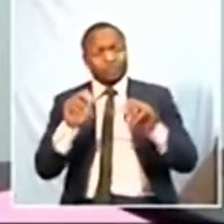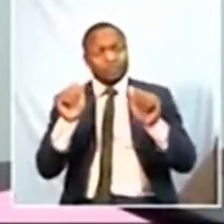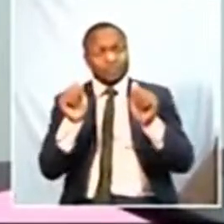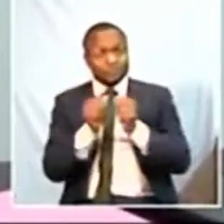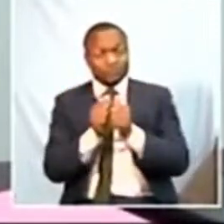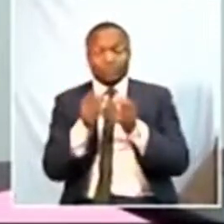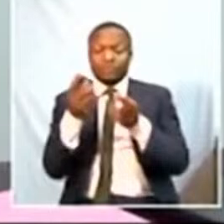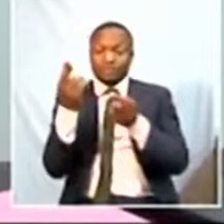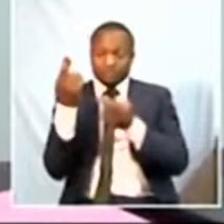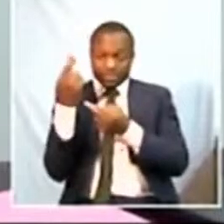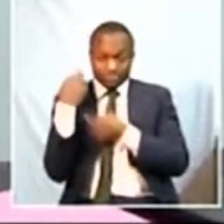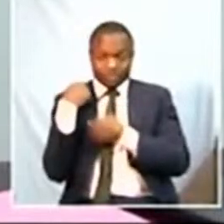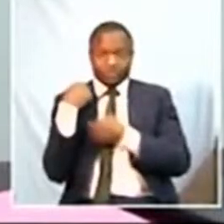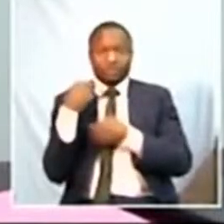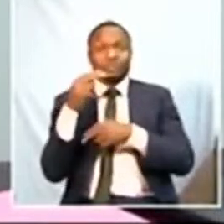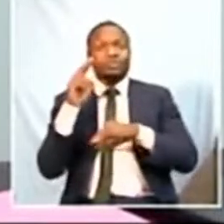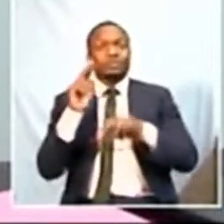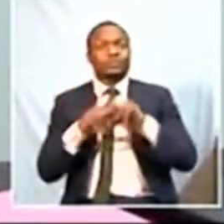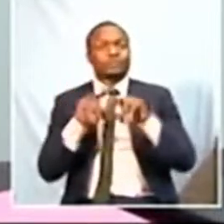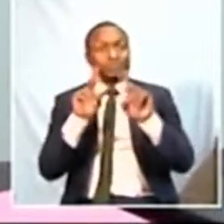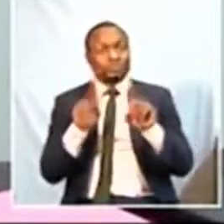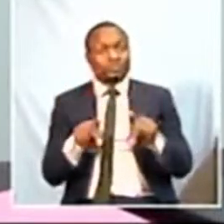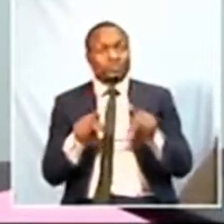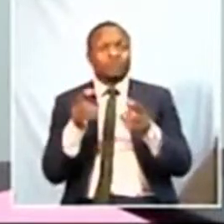substantive chairperson,